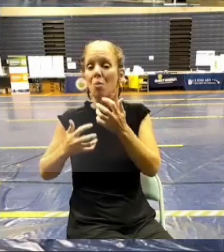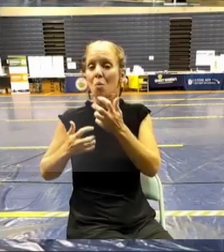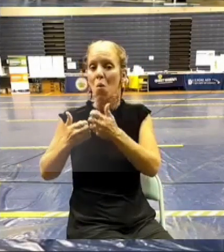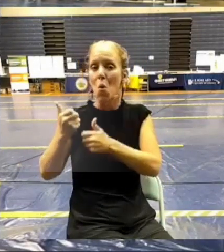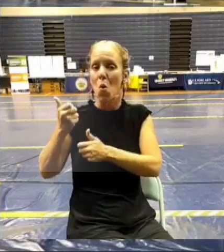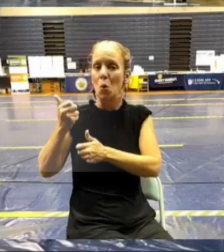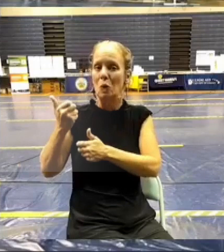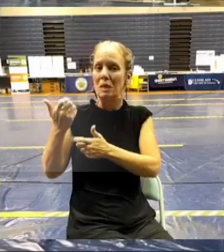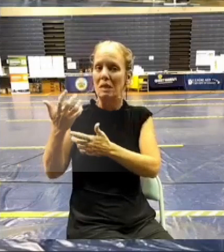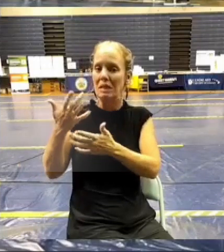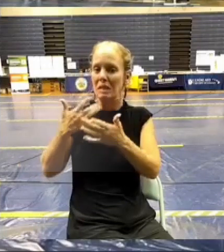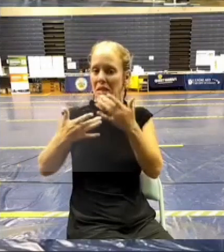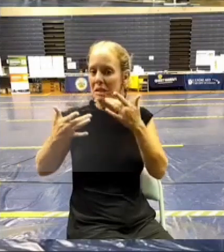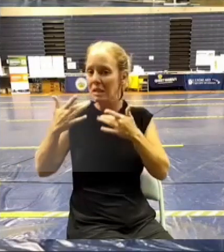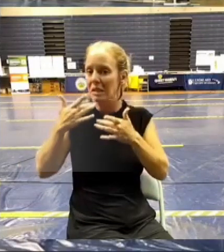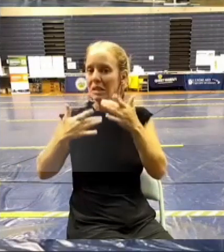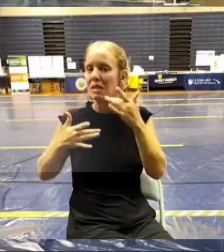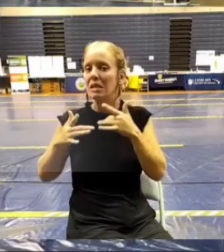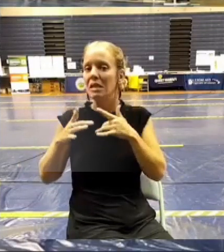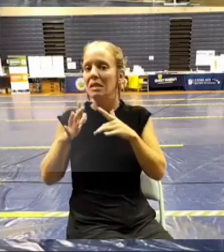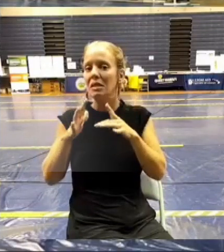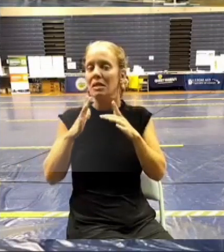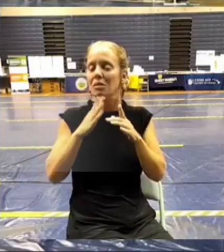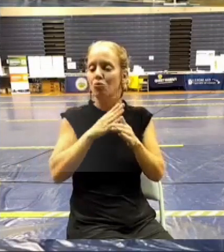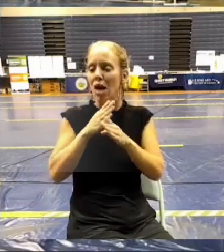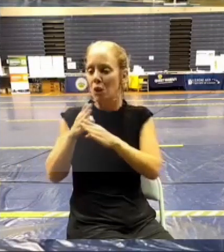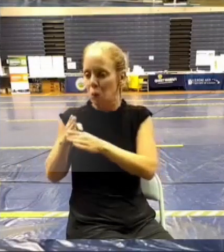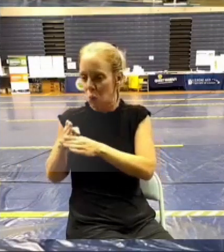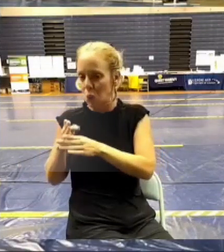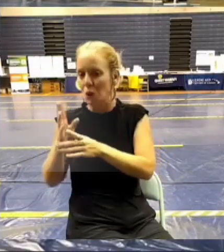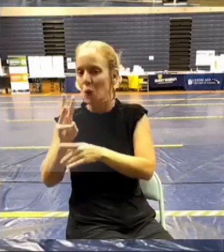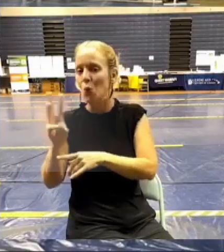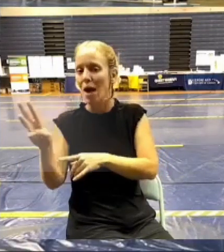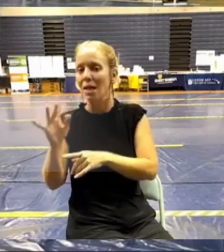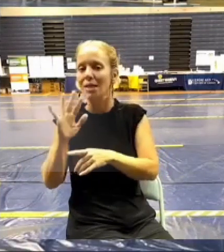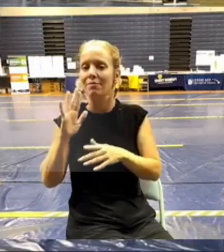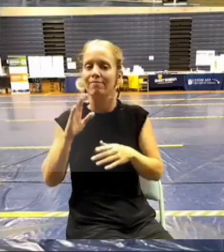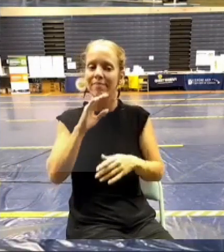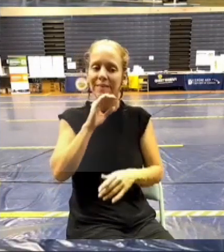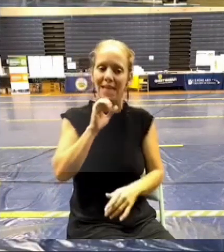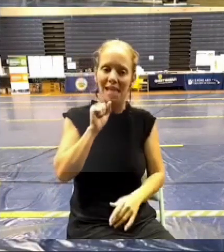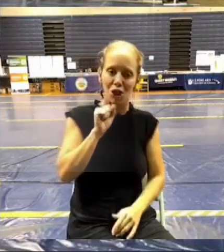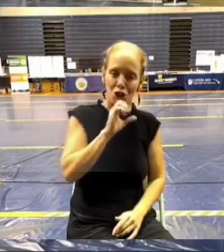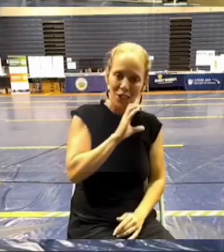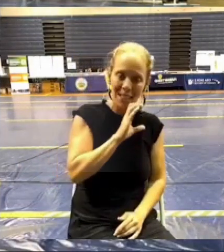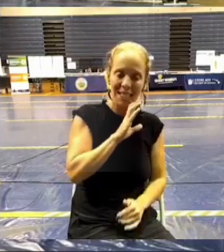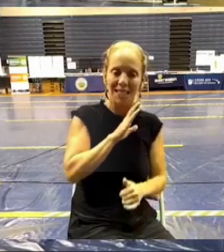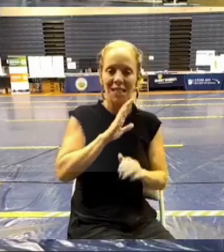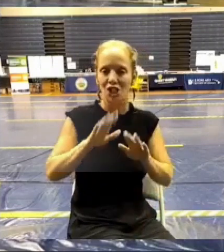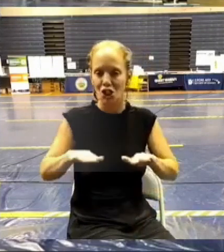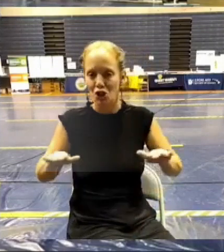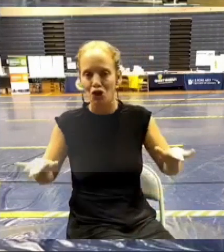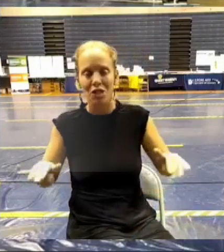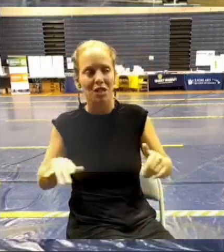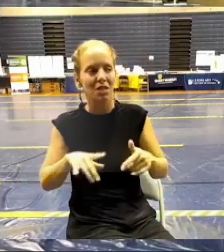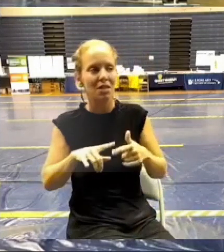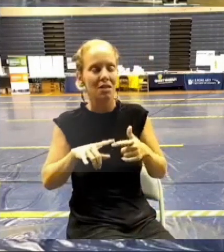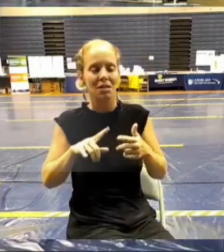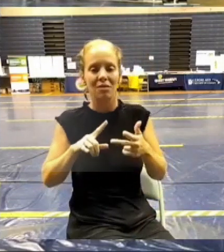to the west side. So elderly, medical, young children,